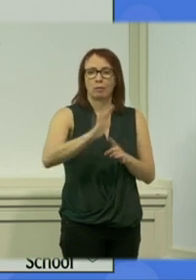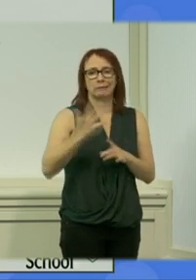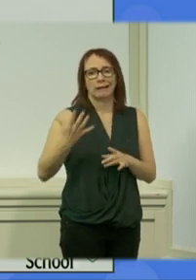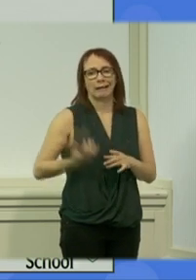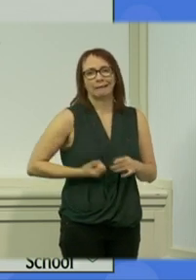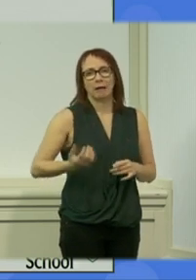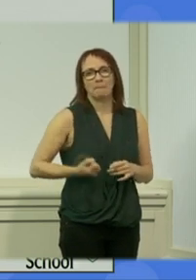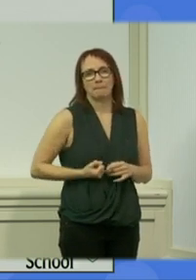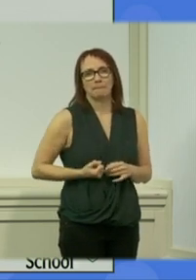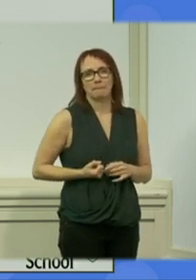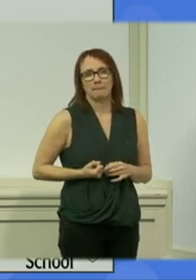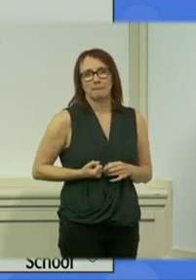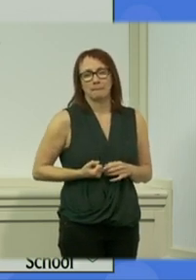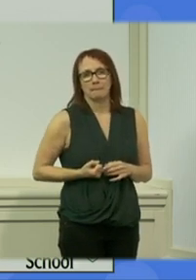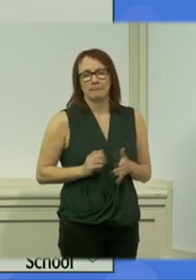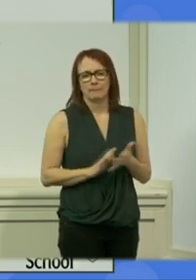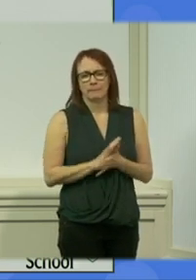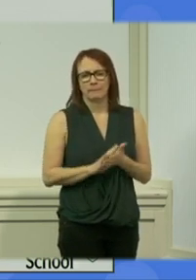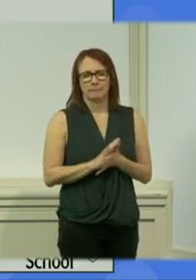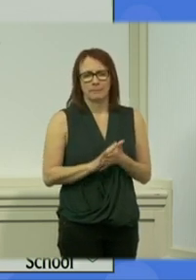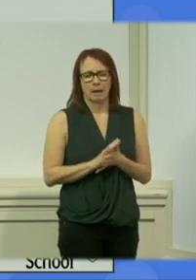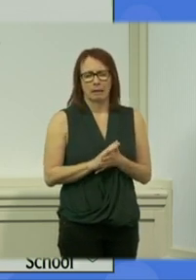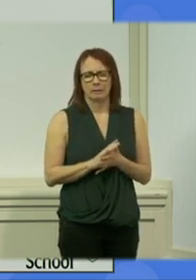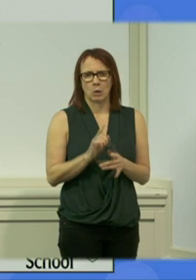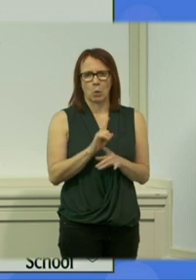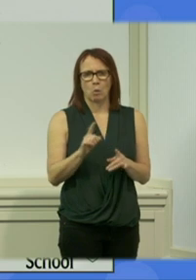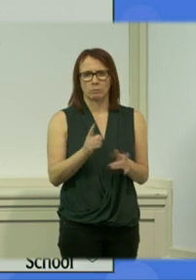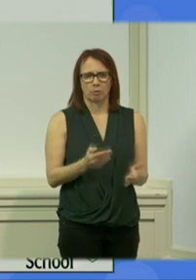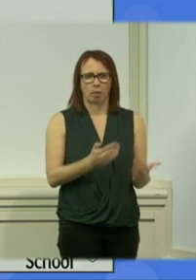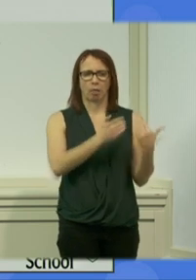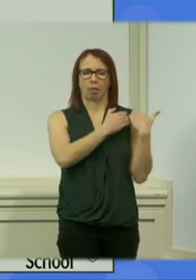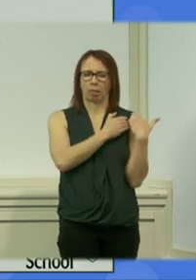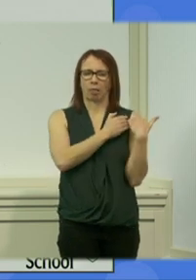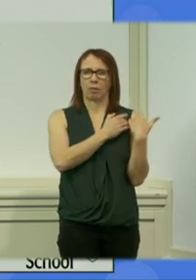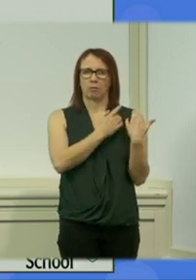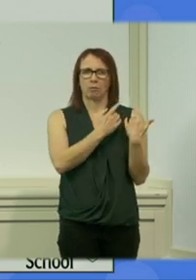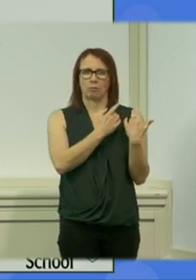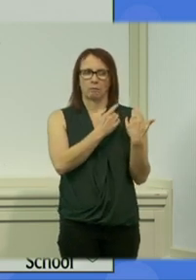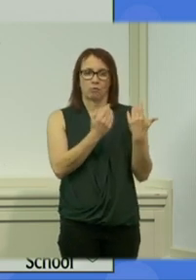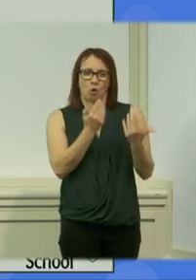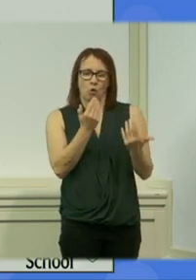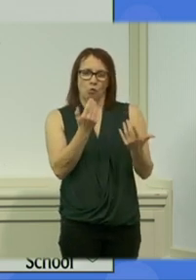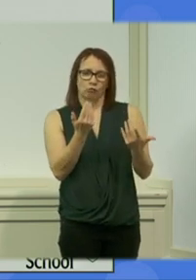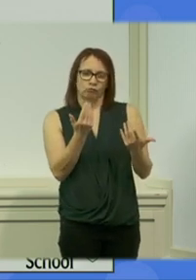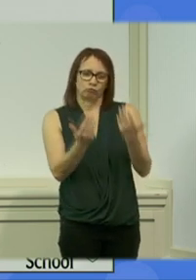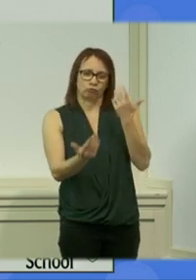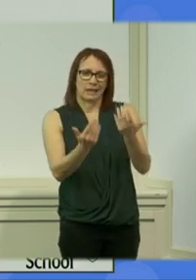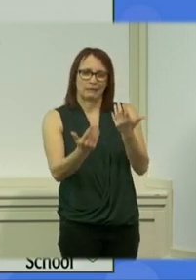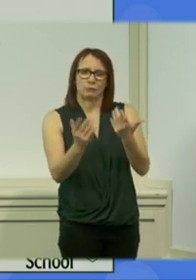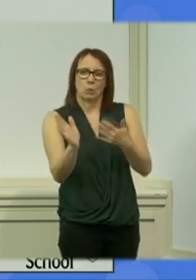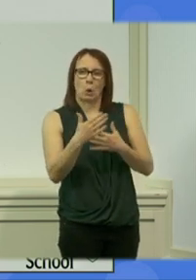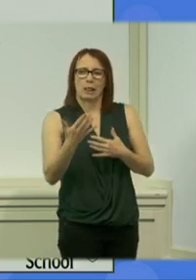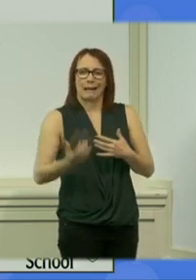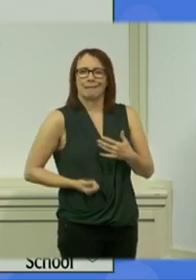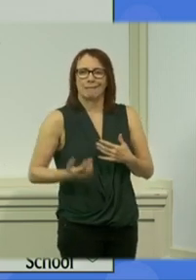it's that gives an idea about how much of a burden the deficit would be relative to all of the income